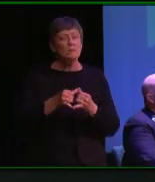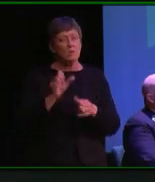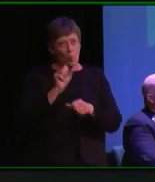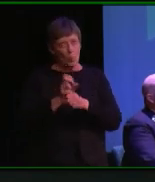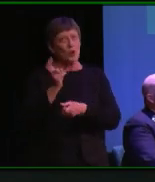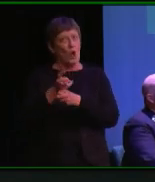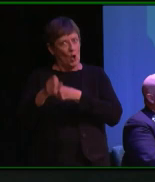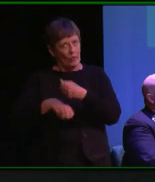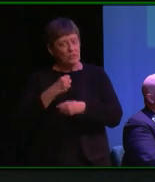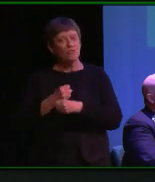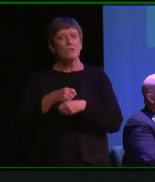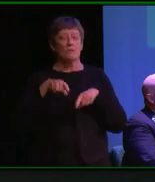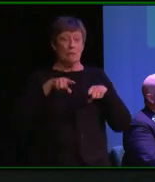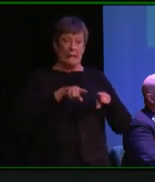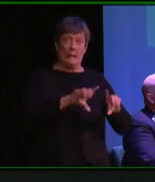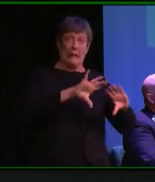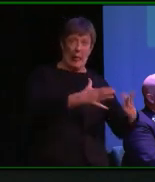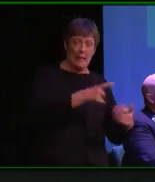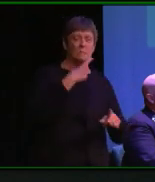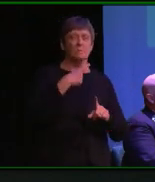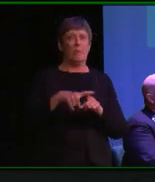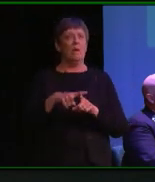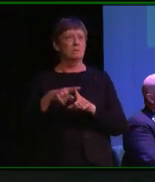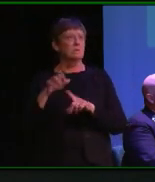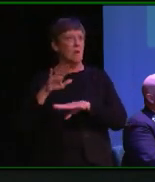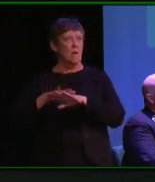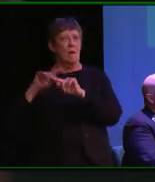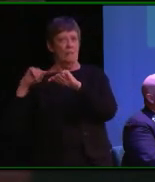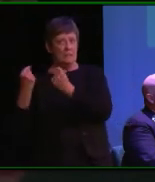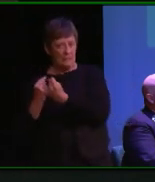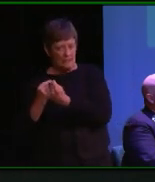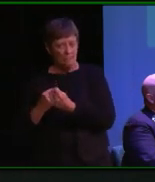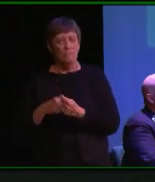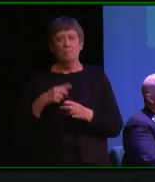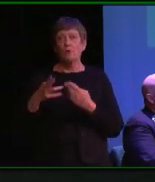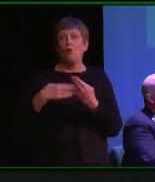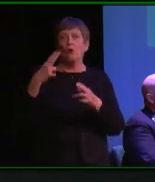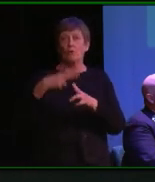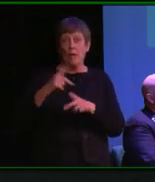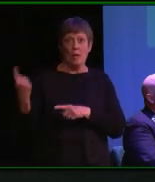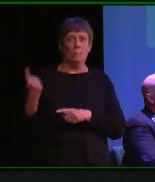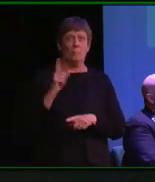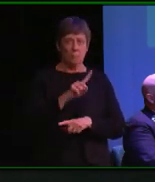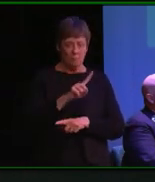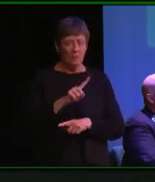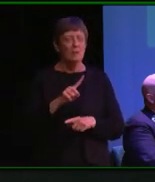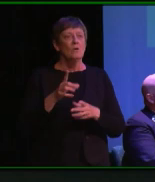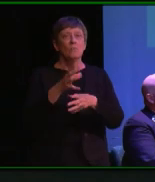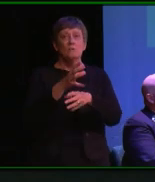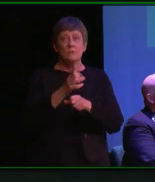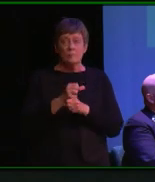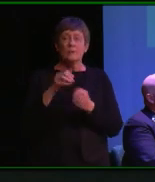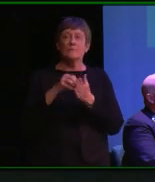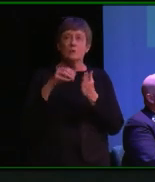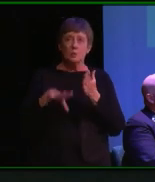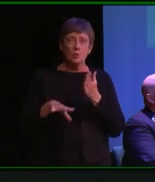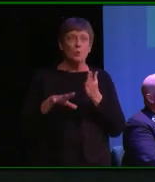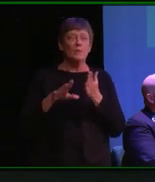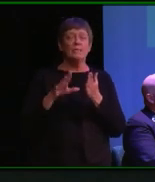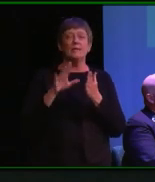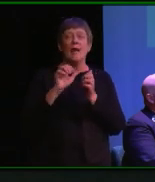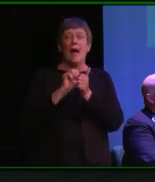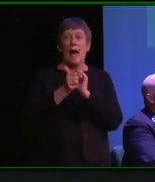classroom. As I call your name, please come to the stage to be recognized. The recipients for the Student Athlete Academic Achievement Awards